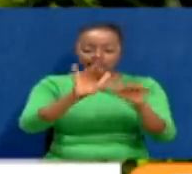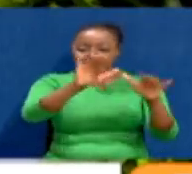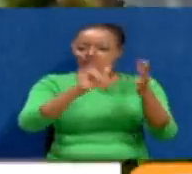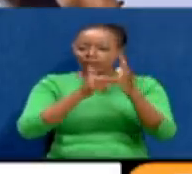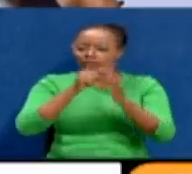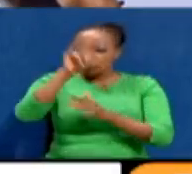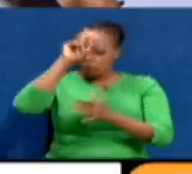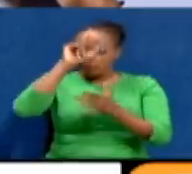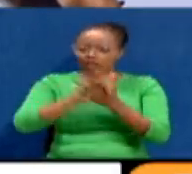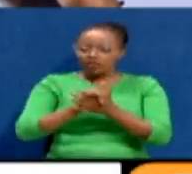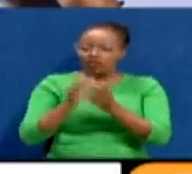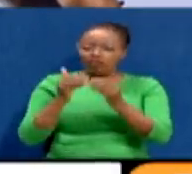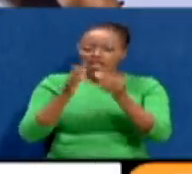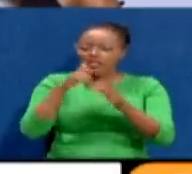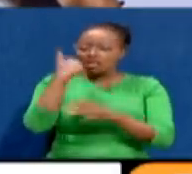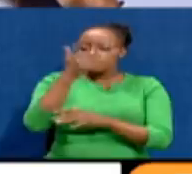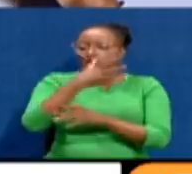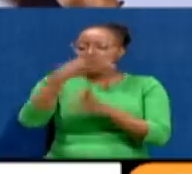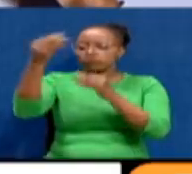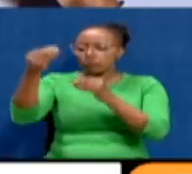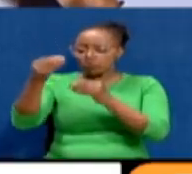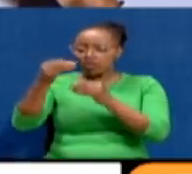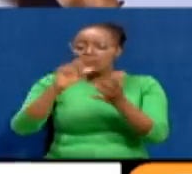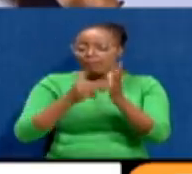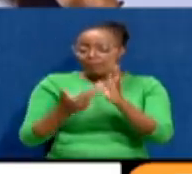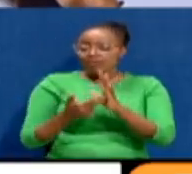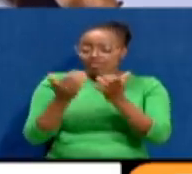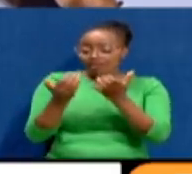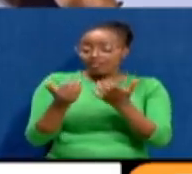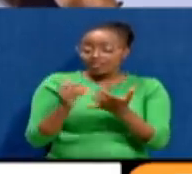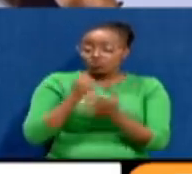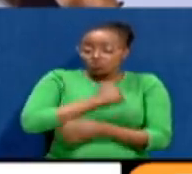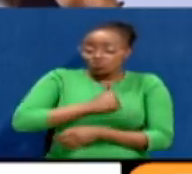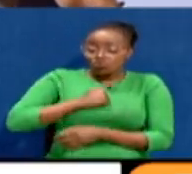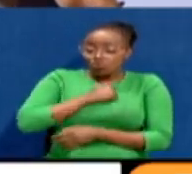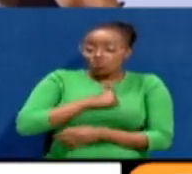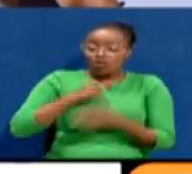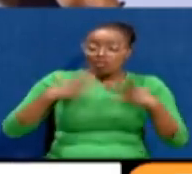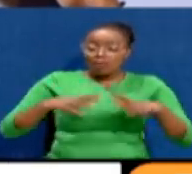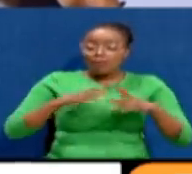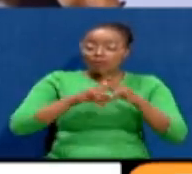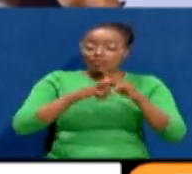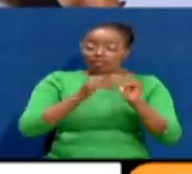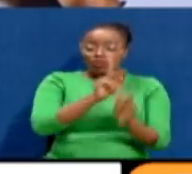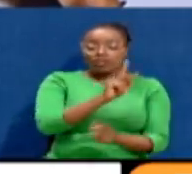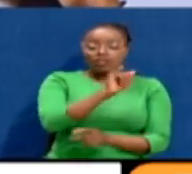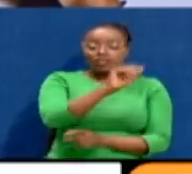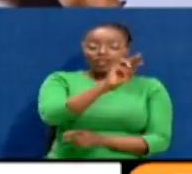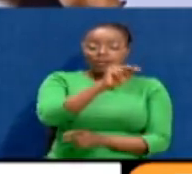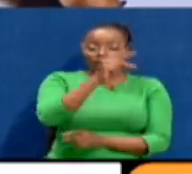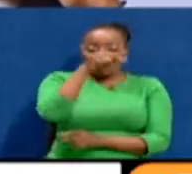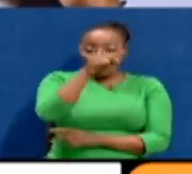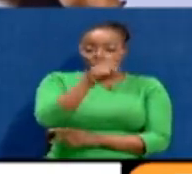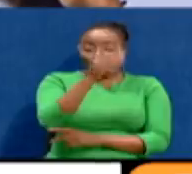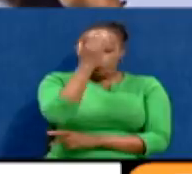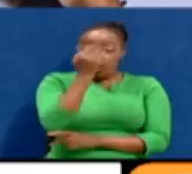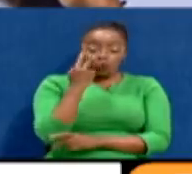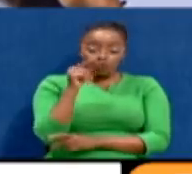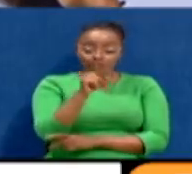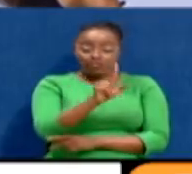those leaders who are out this weekend owe the Mwananchi an apology? And maybe I could even start with Kimani Ichung'wah on that, because he was one of those we